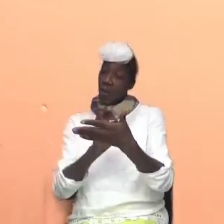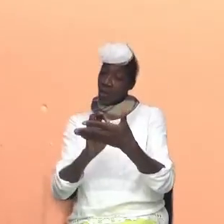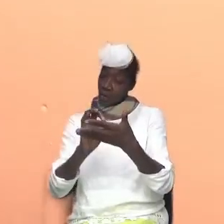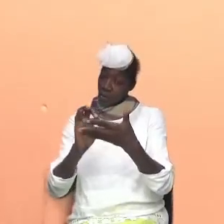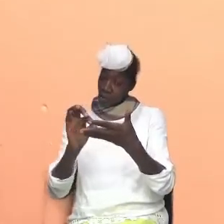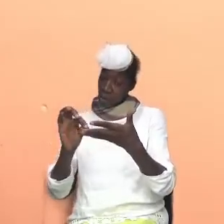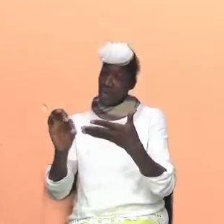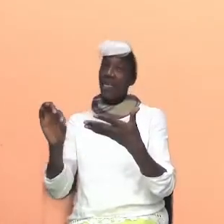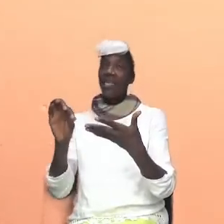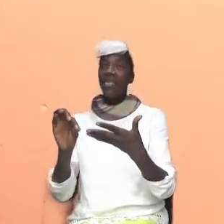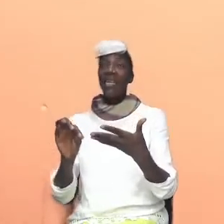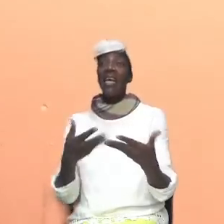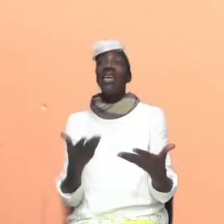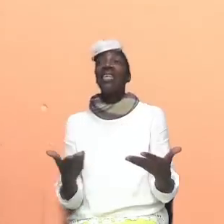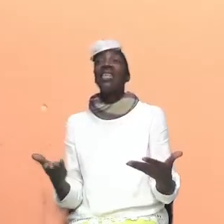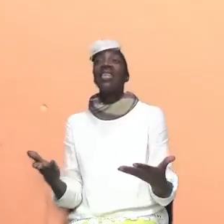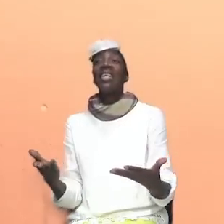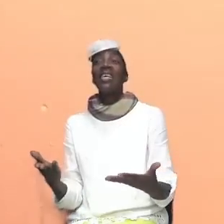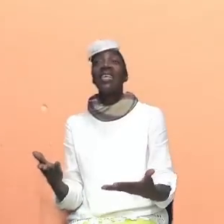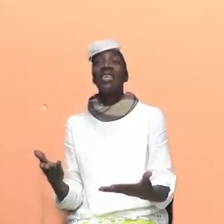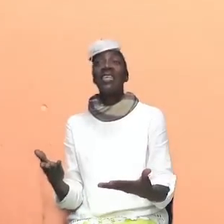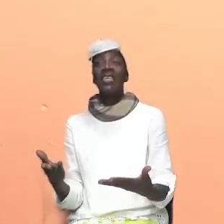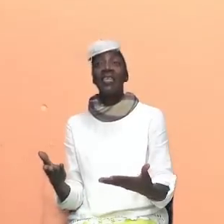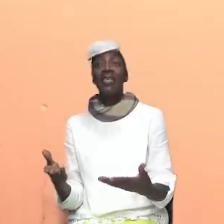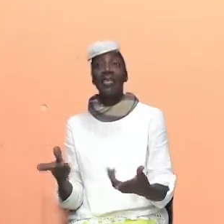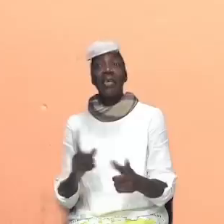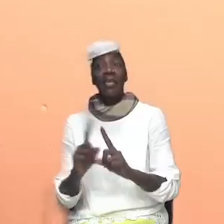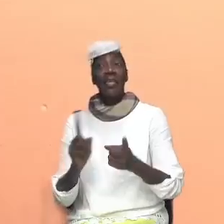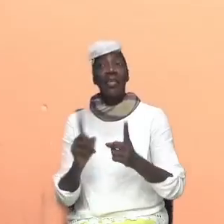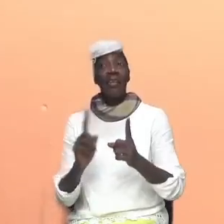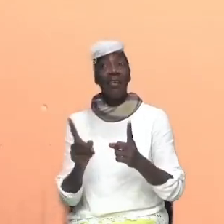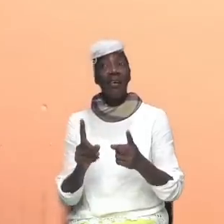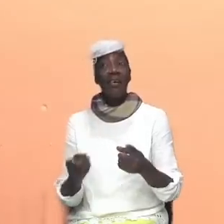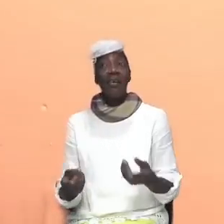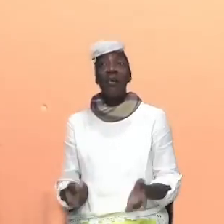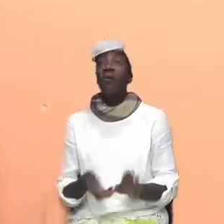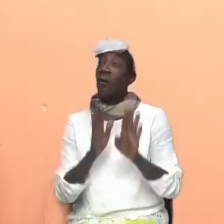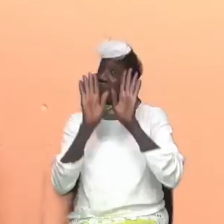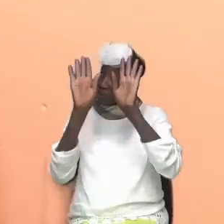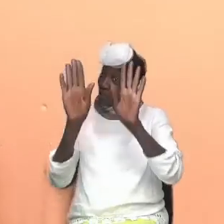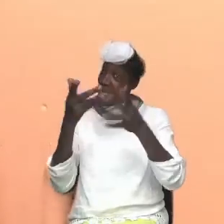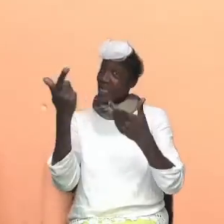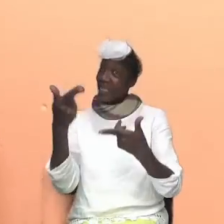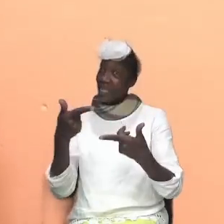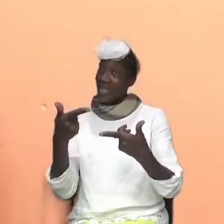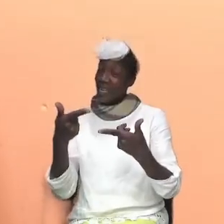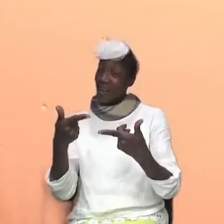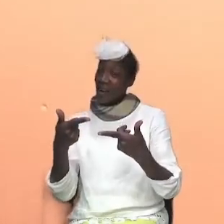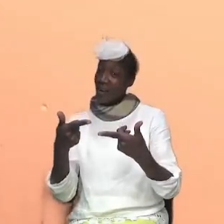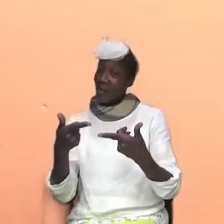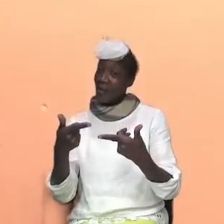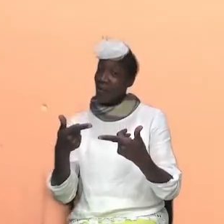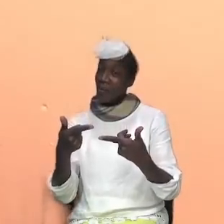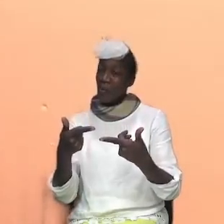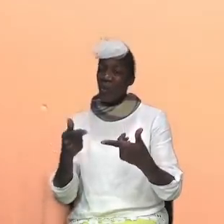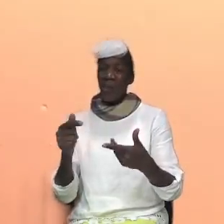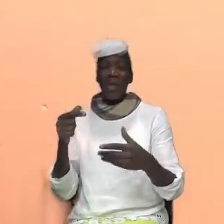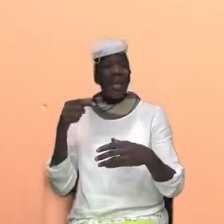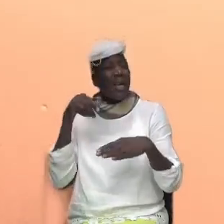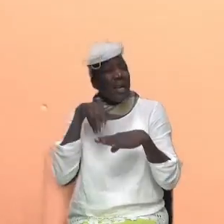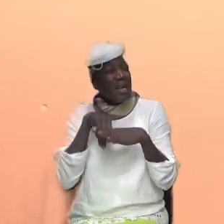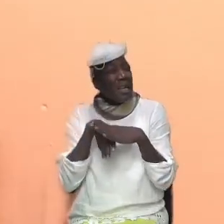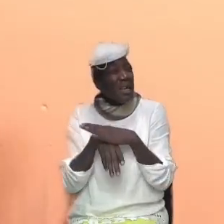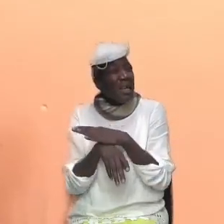the things that were discussed, that were presented, have pretty much seeped into our